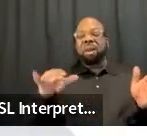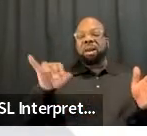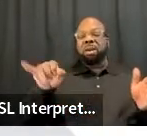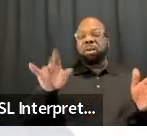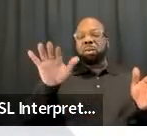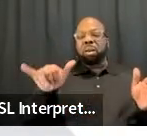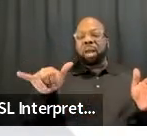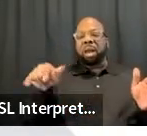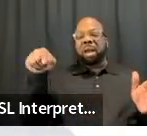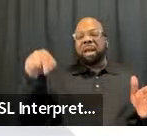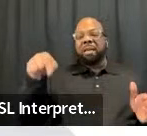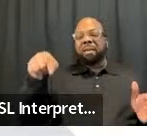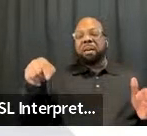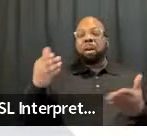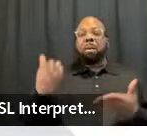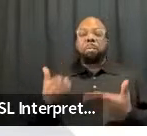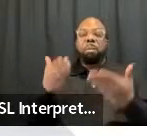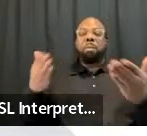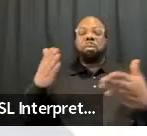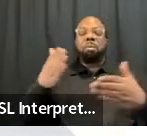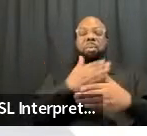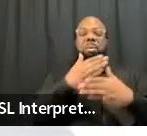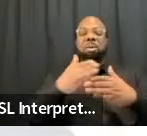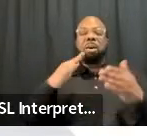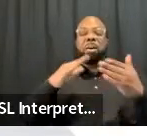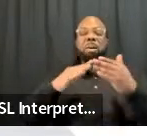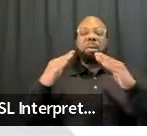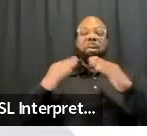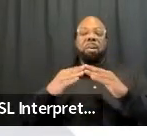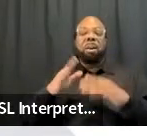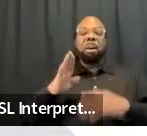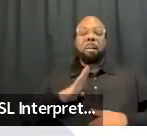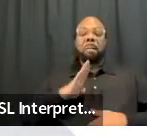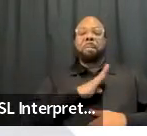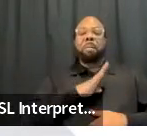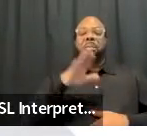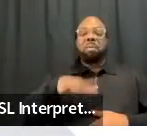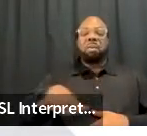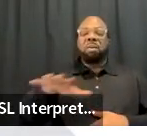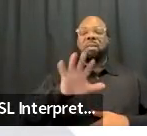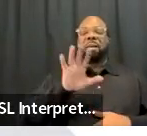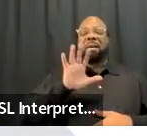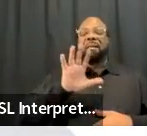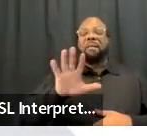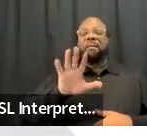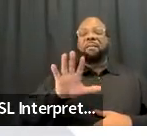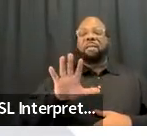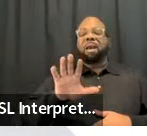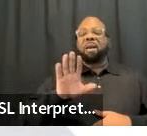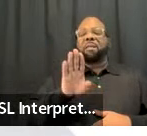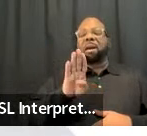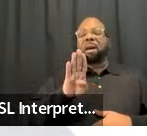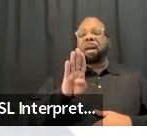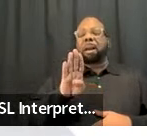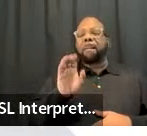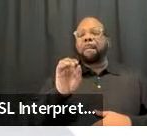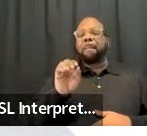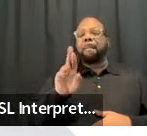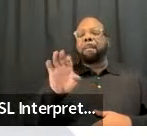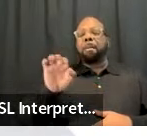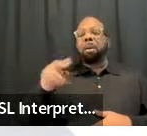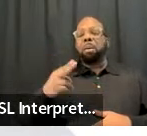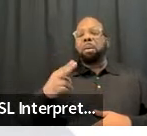shared with all 59 community boards across the city, all 5 borough boards, all of the borough president's